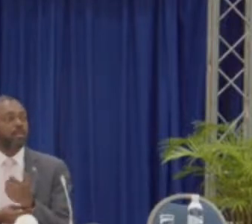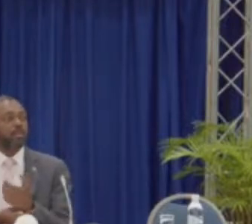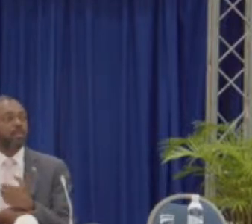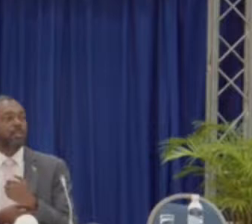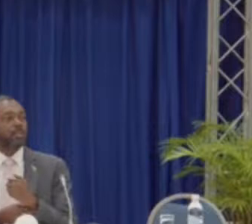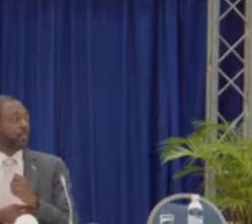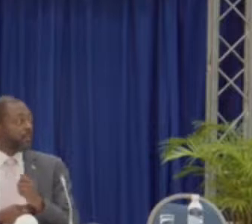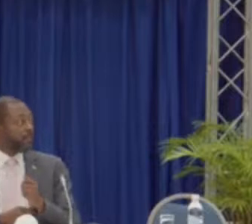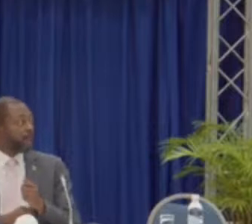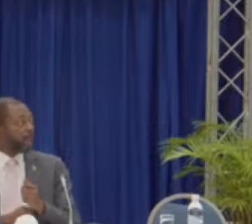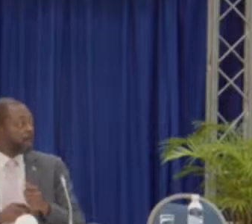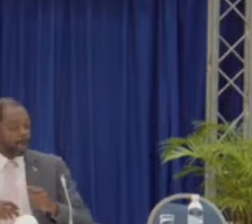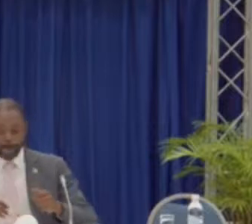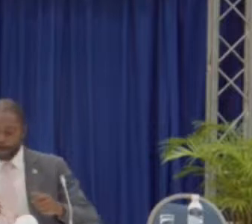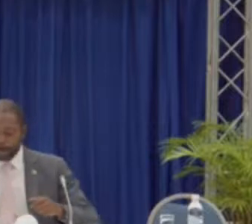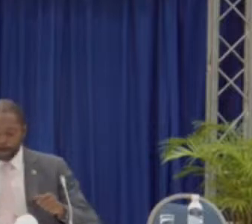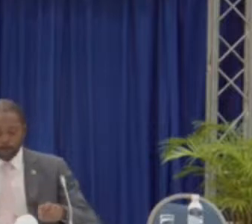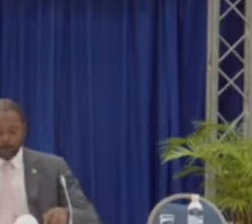you wish.